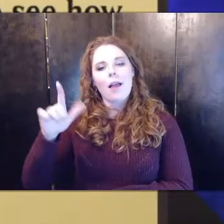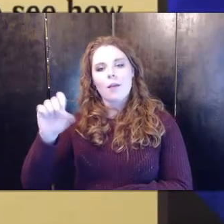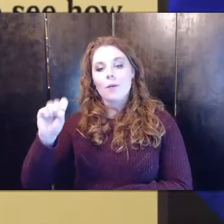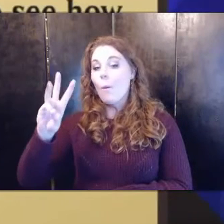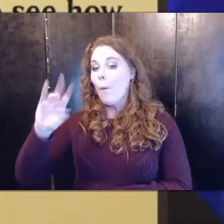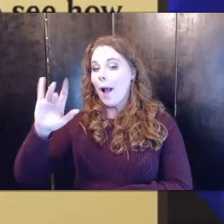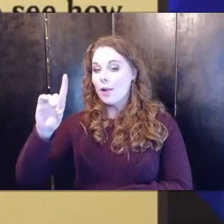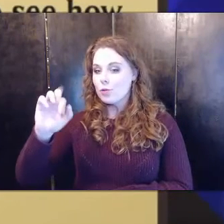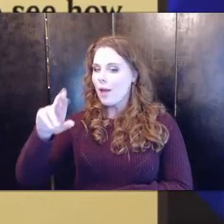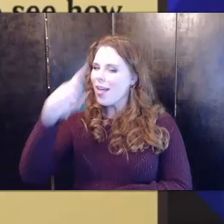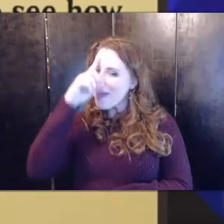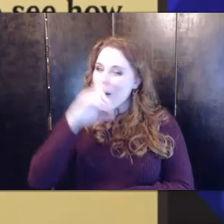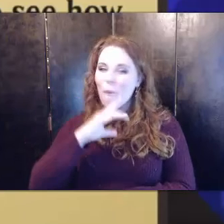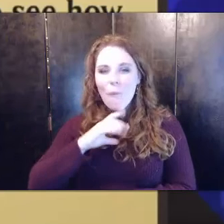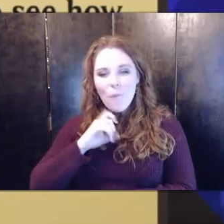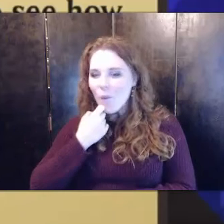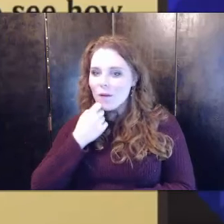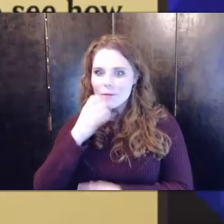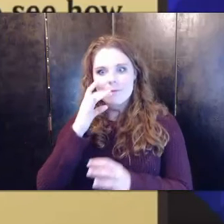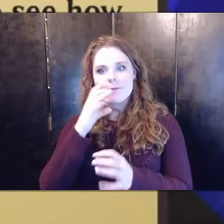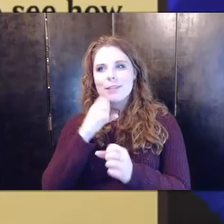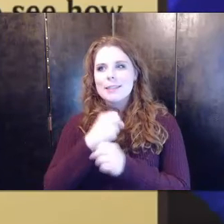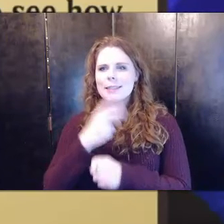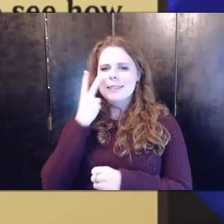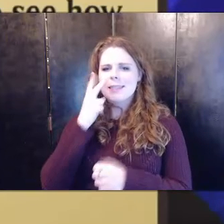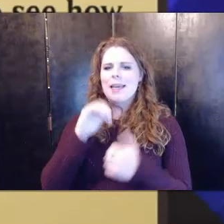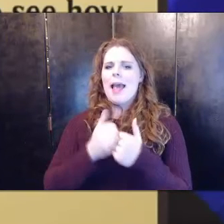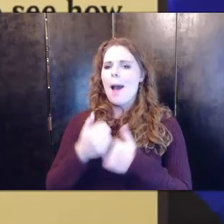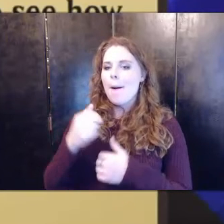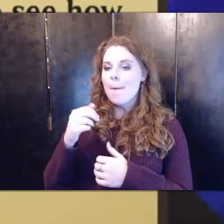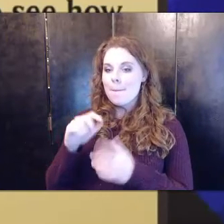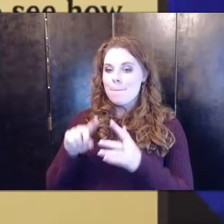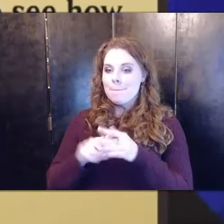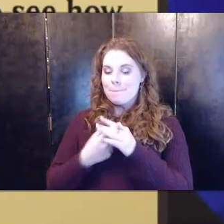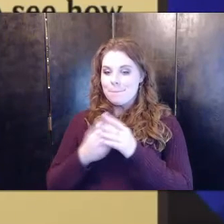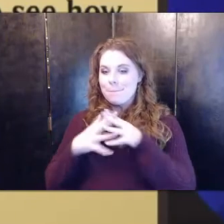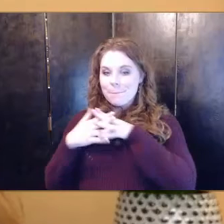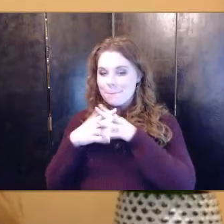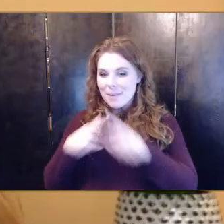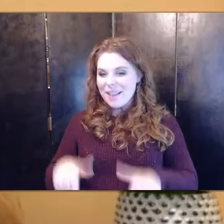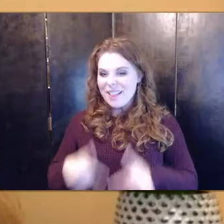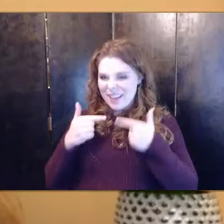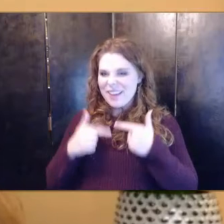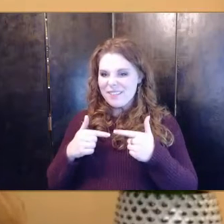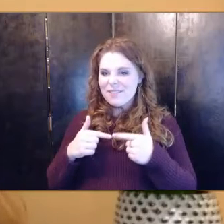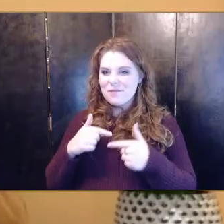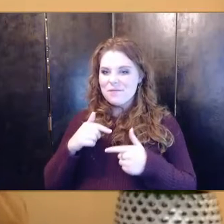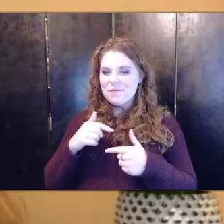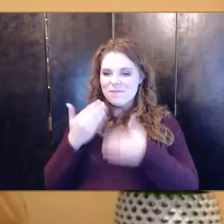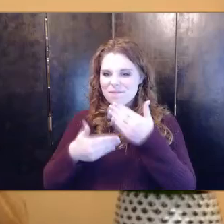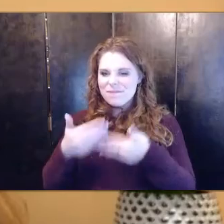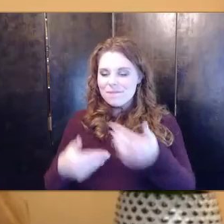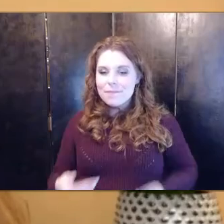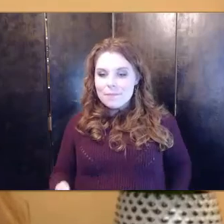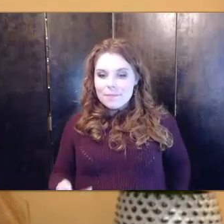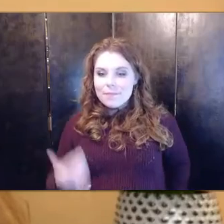Prairie. I think it would be cool and fascinating to see how pioneers lived their lives. Those are all great answers. Now